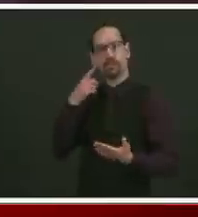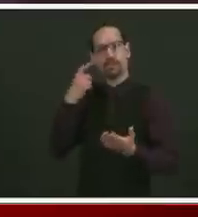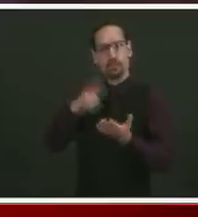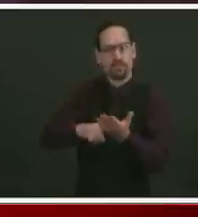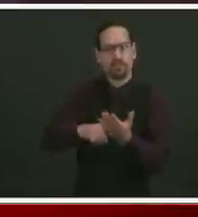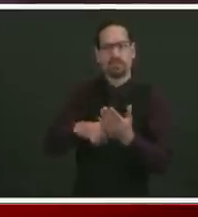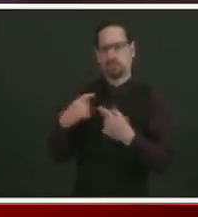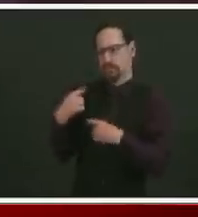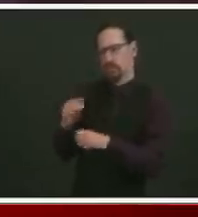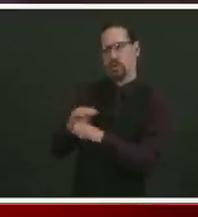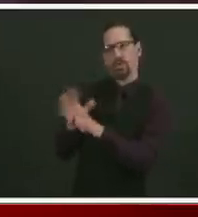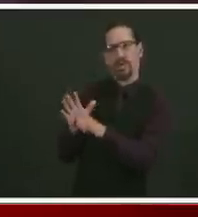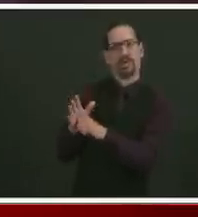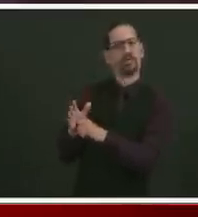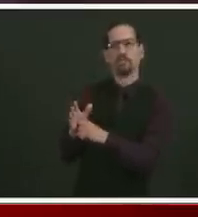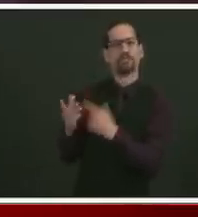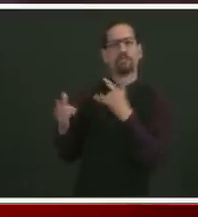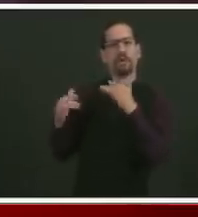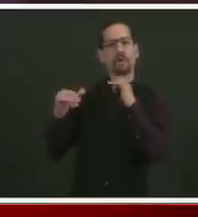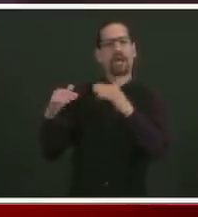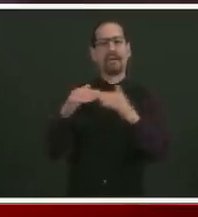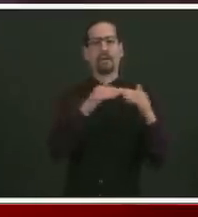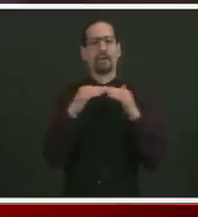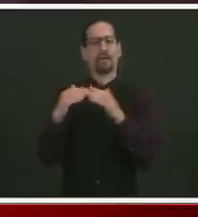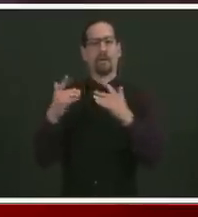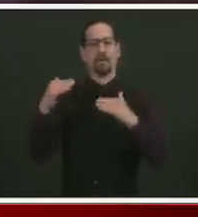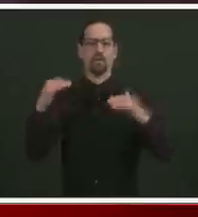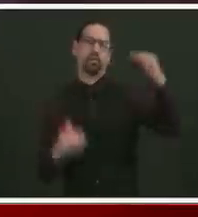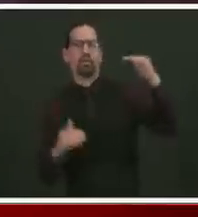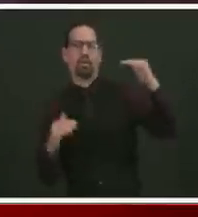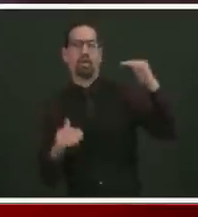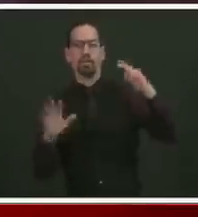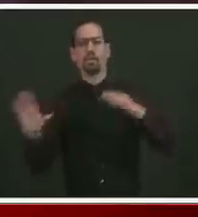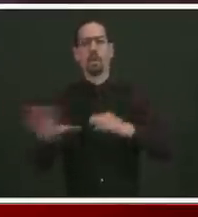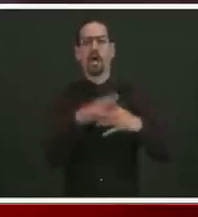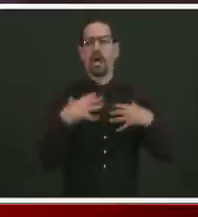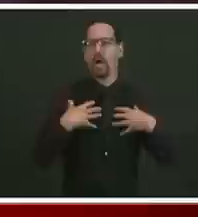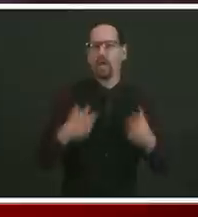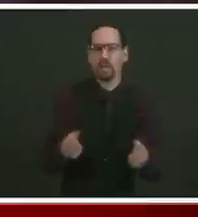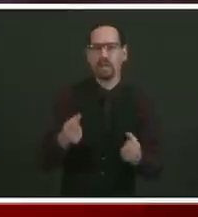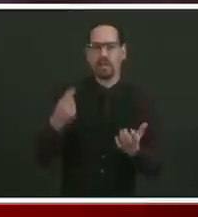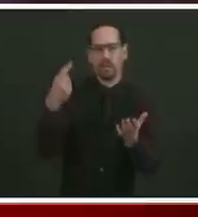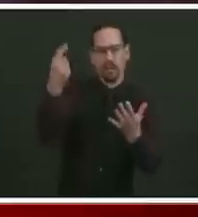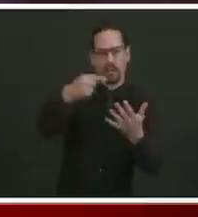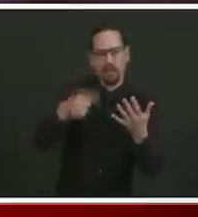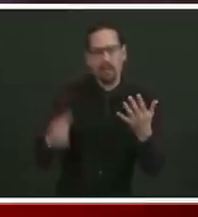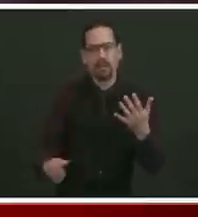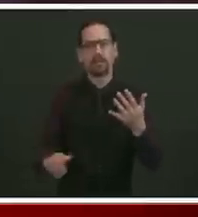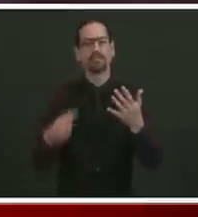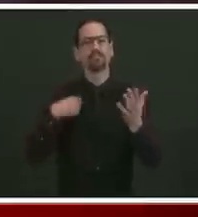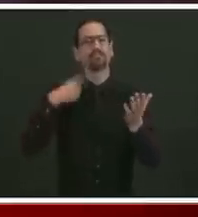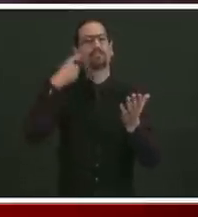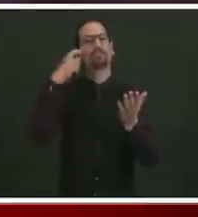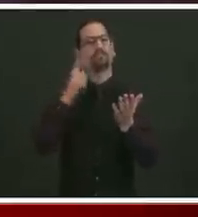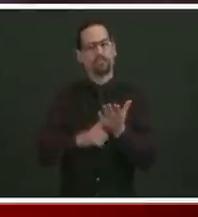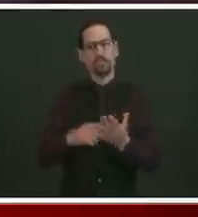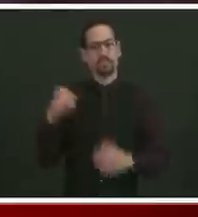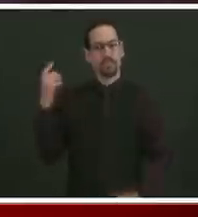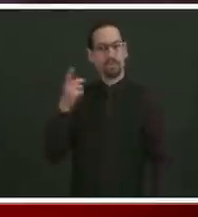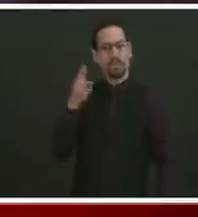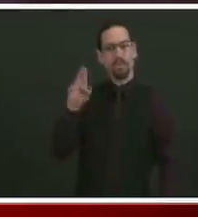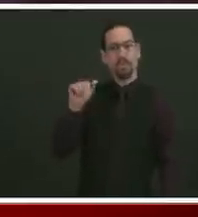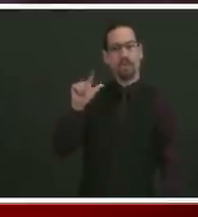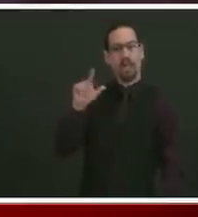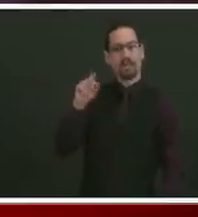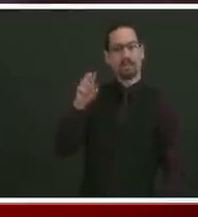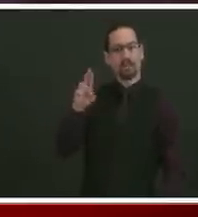the inequities that have existed. And as we've, you know, as Dr. Alexander Scott and I have been up here day after day, you know,